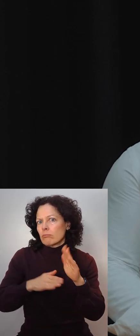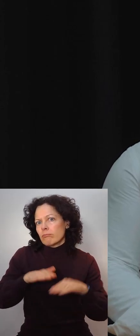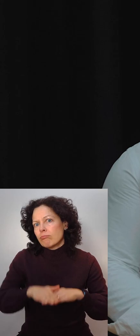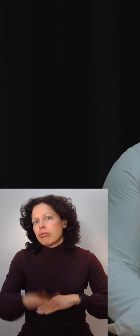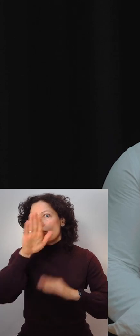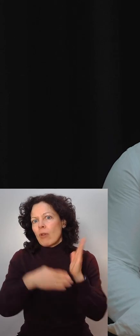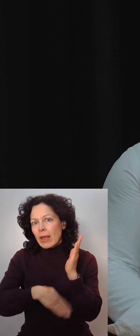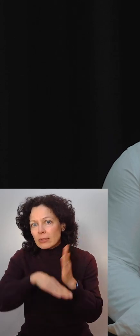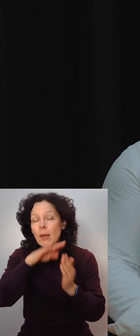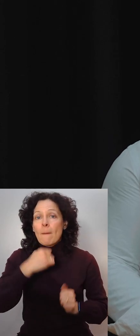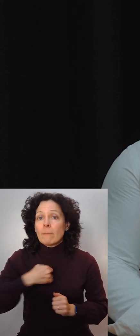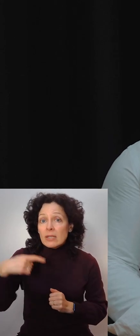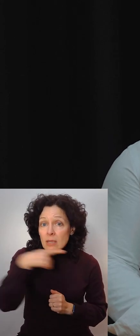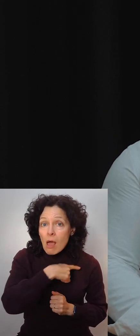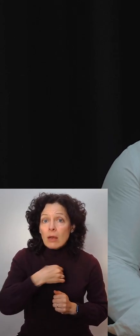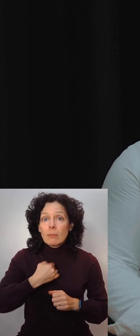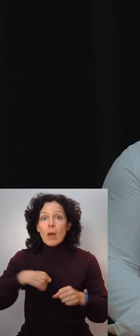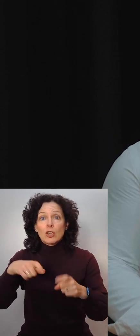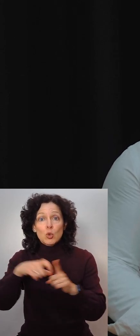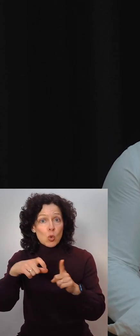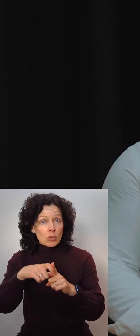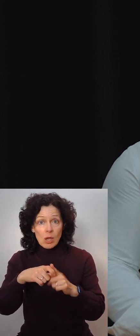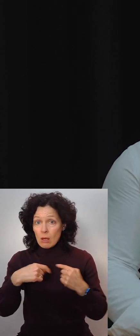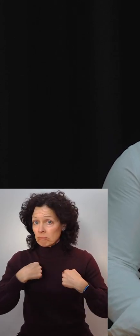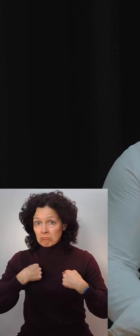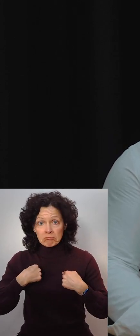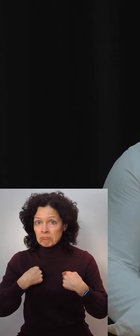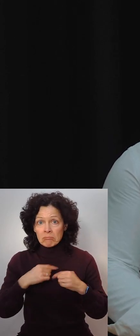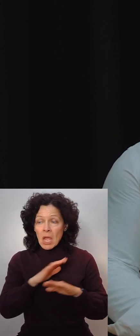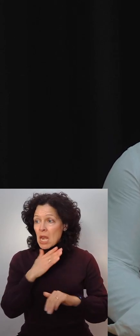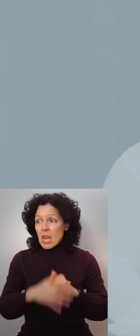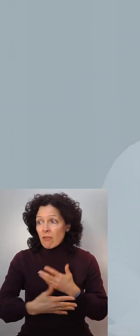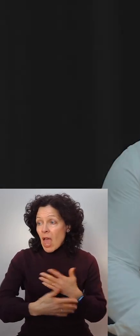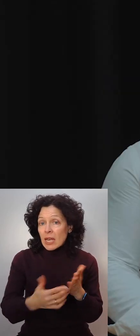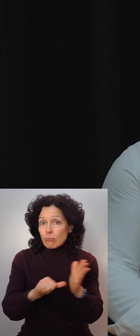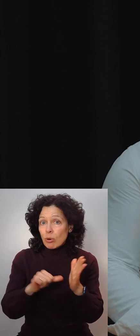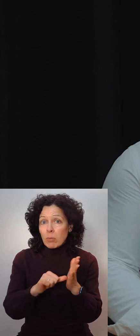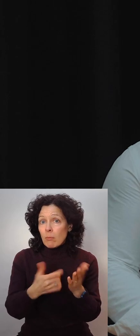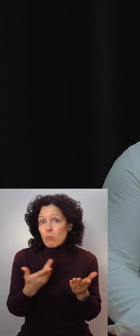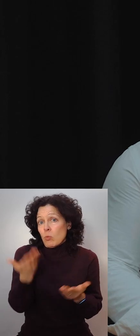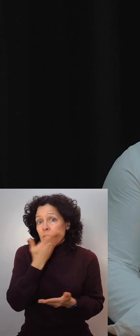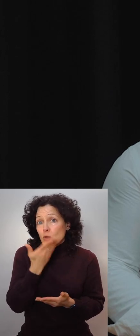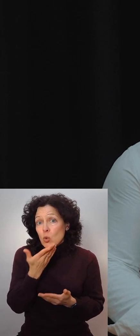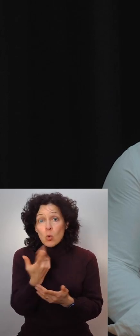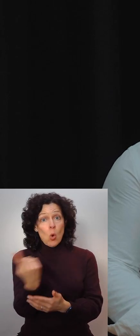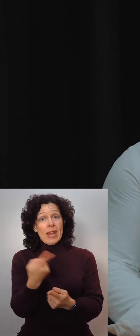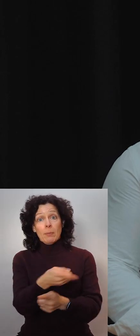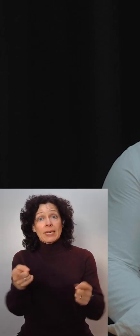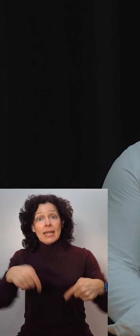son, like my daughter, and I never got any issue with the school or with anyone in here. They're offering so